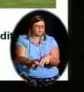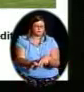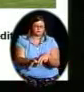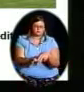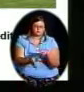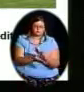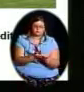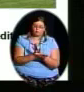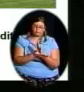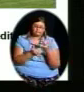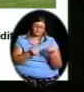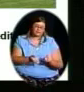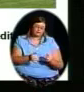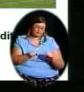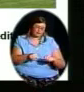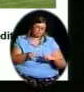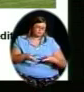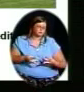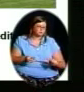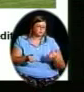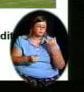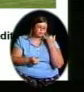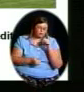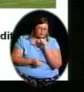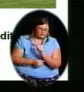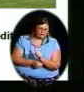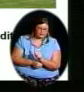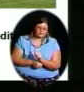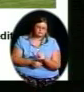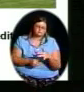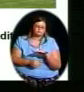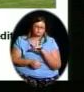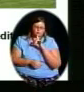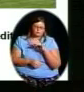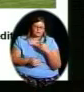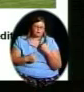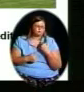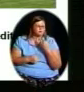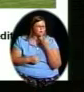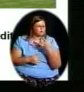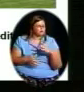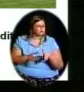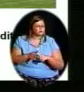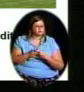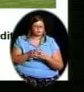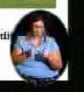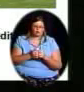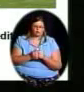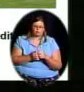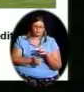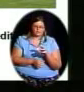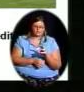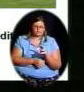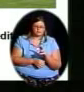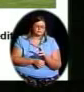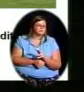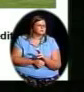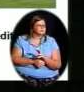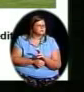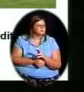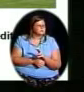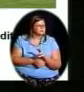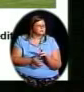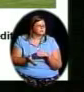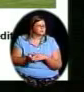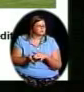smooth or it cannot be smooth, and we certainly had a smooth start to our transportation with over 6,500 students actually being transported on